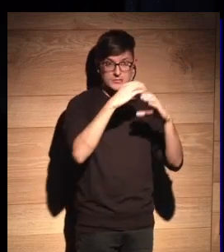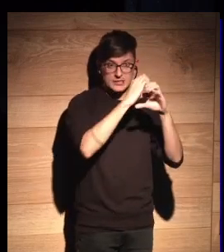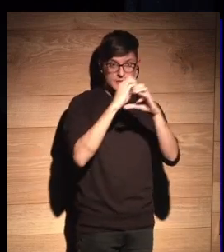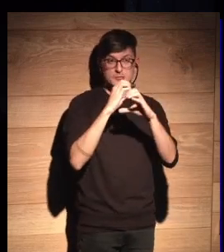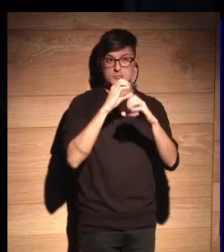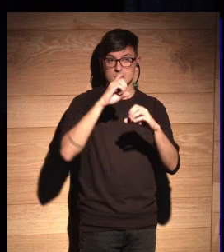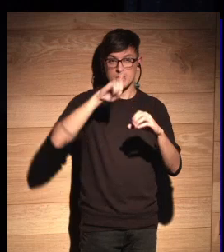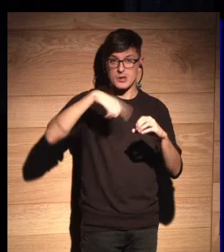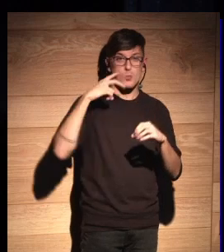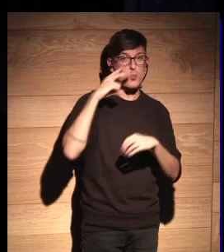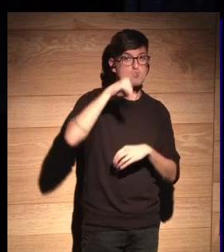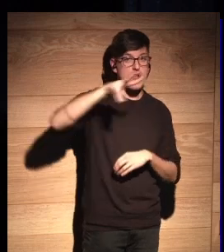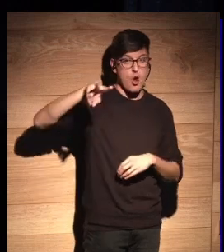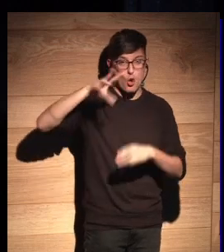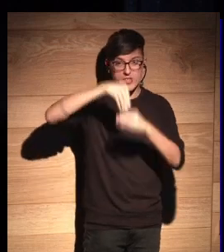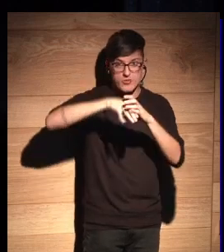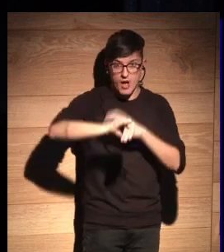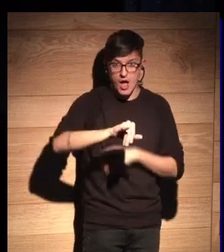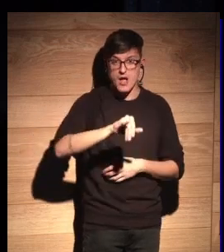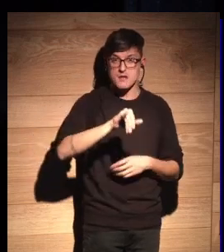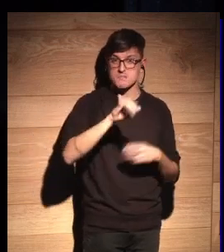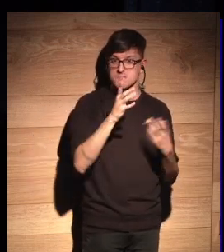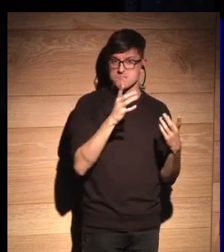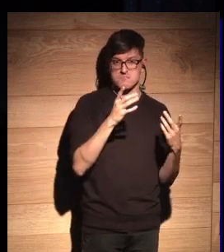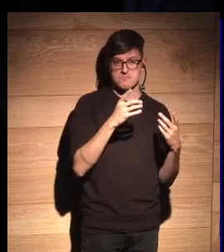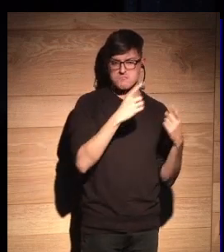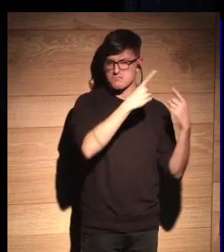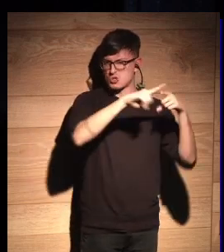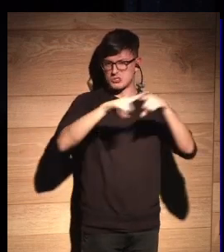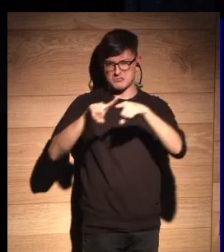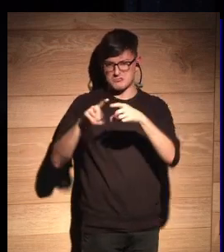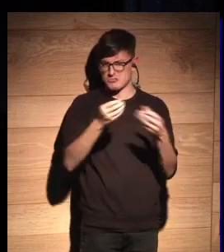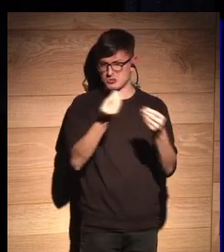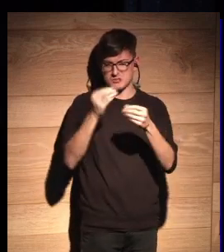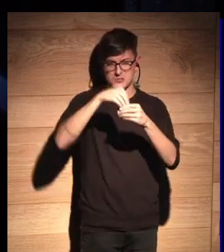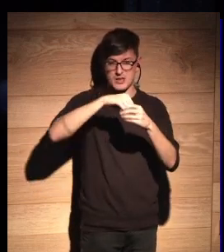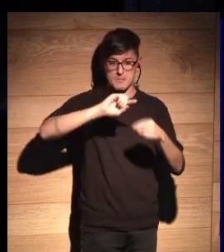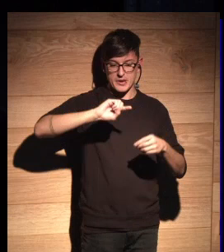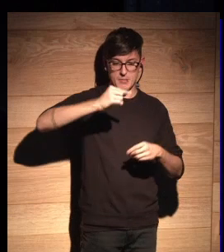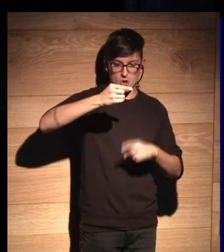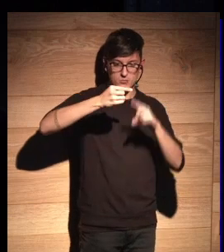museum, on different levels. We have downstairs, we have the print museum.